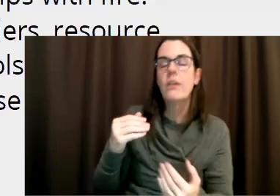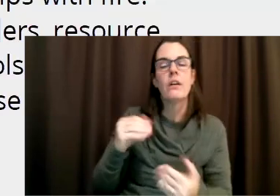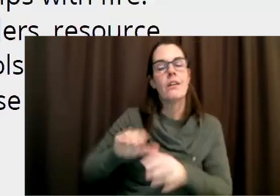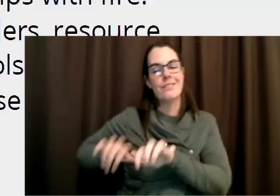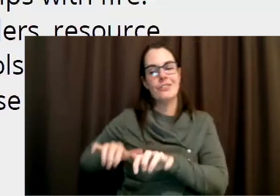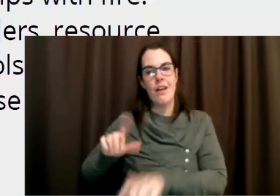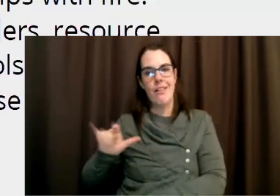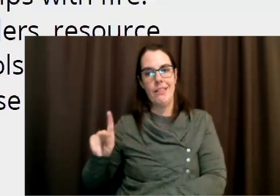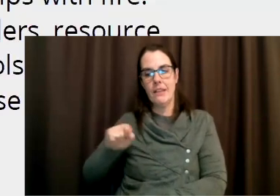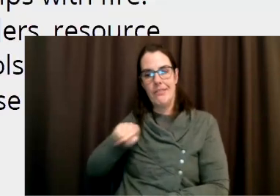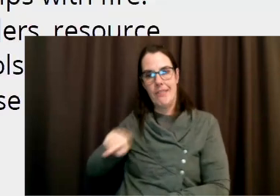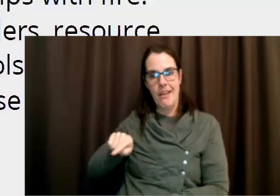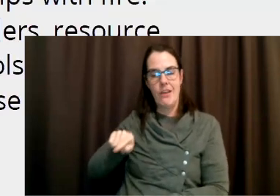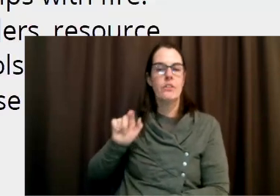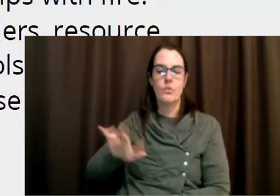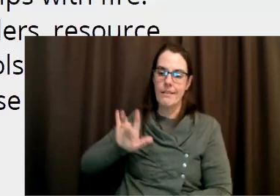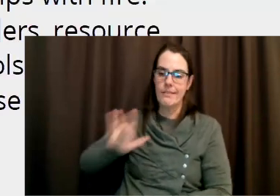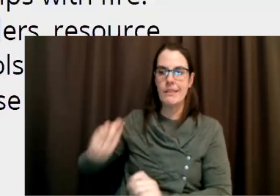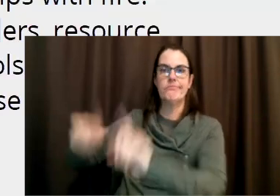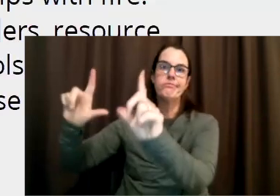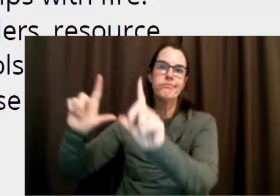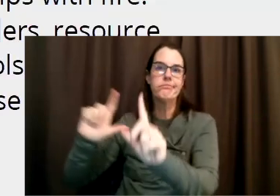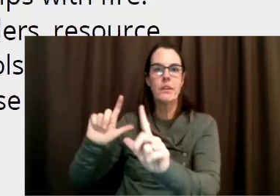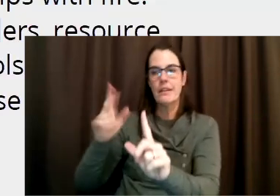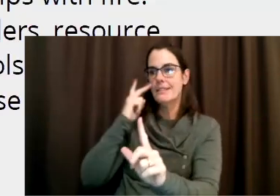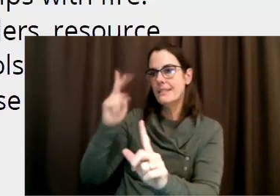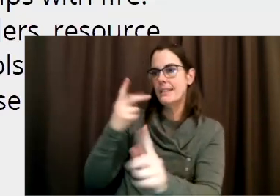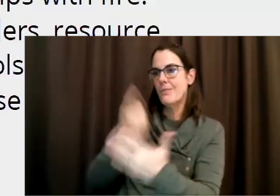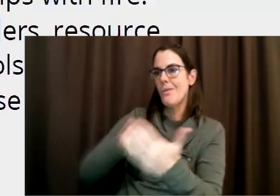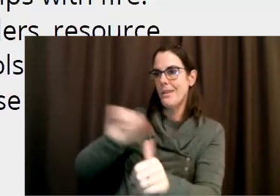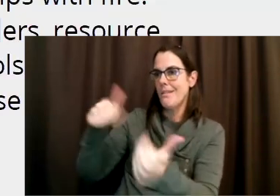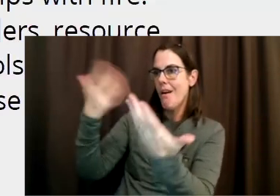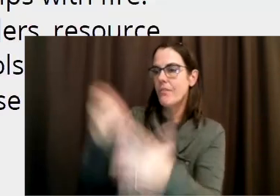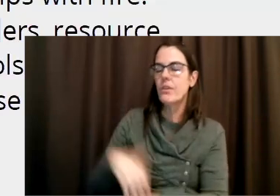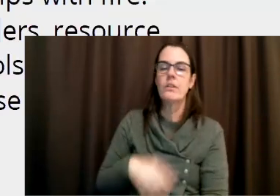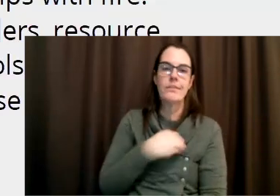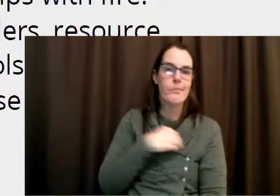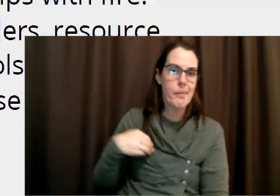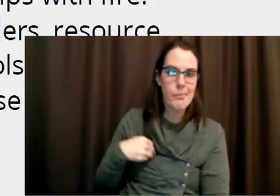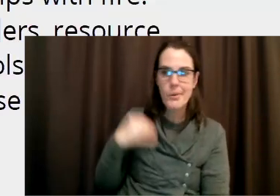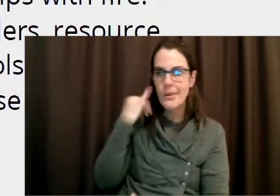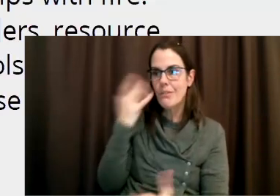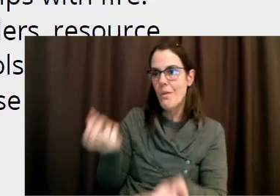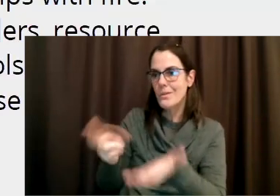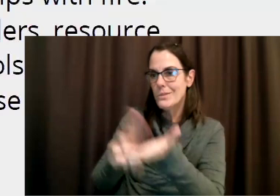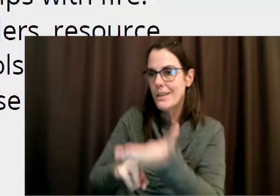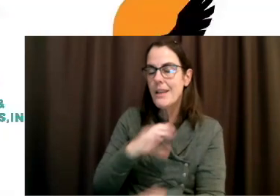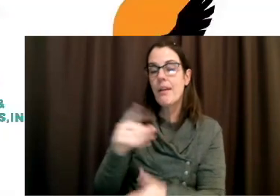out our offerings, explore becoming a member, and sign up for our weekly blog.